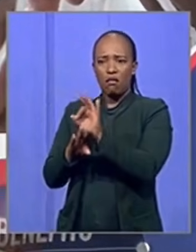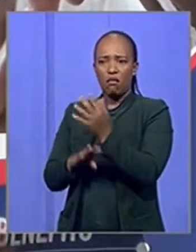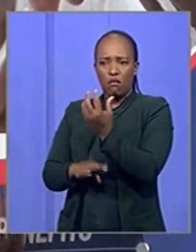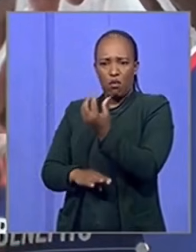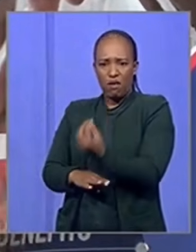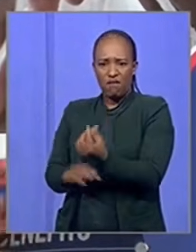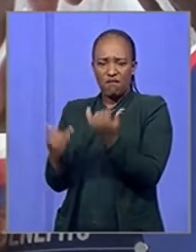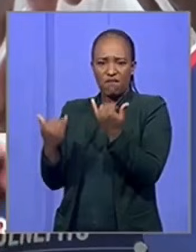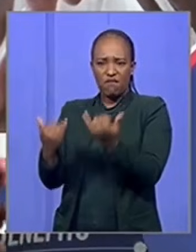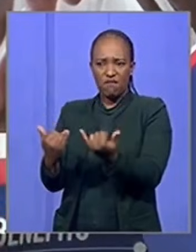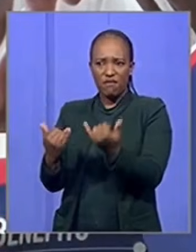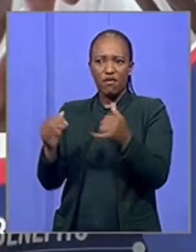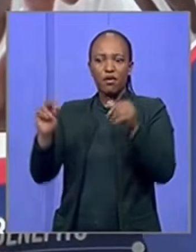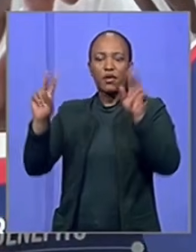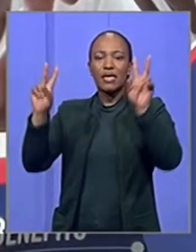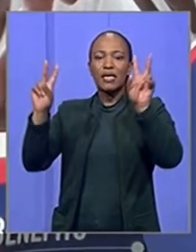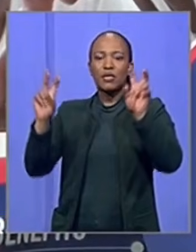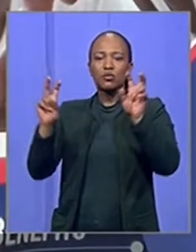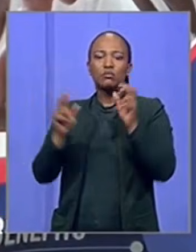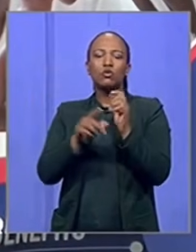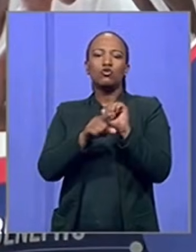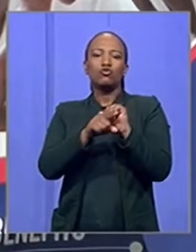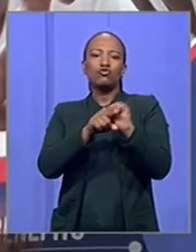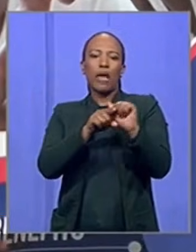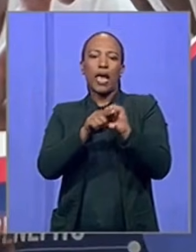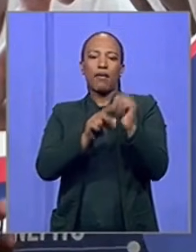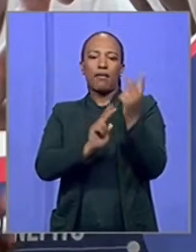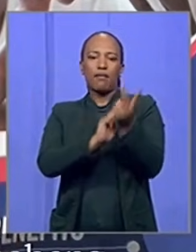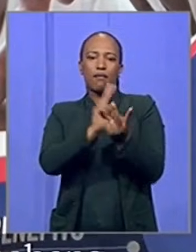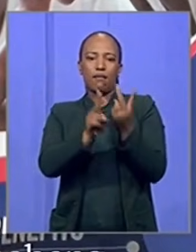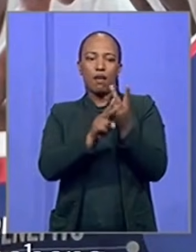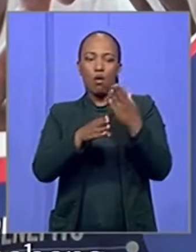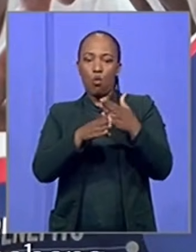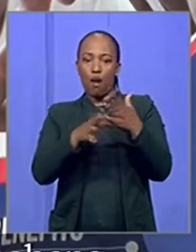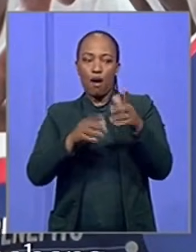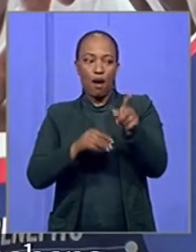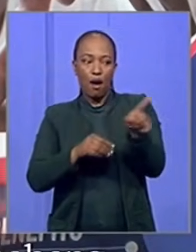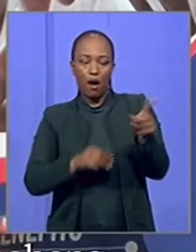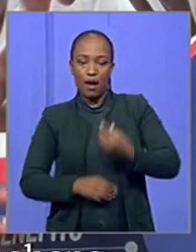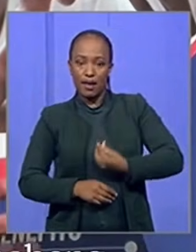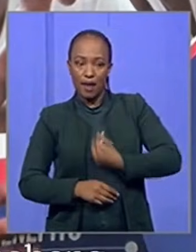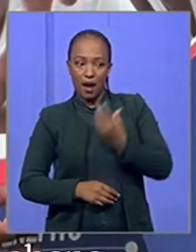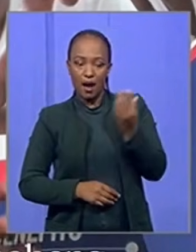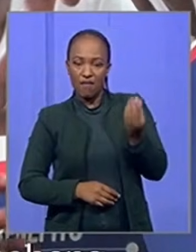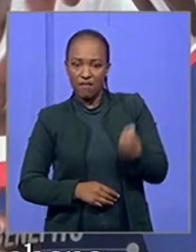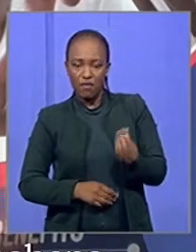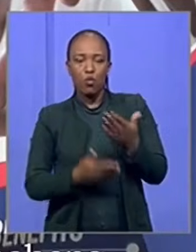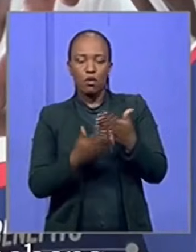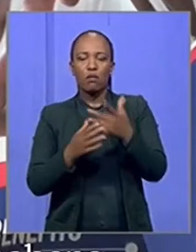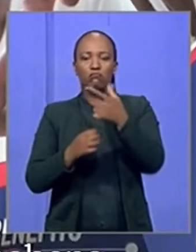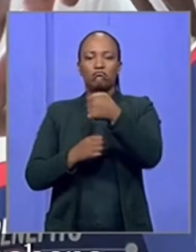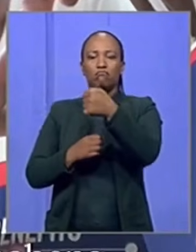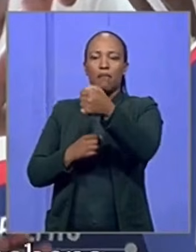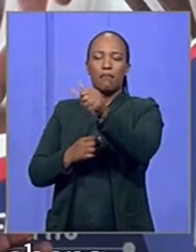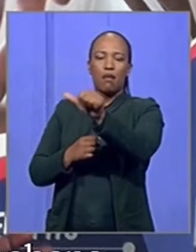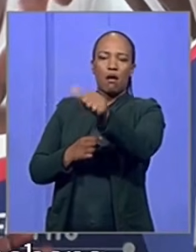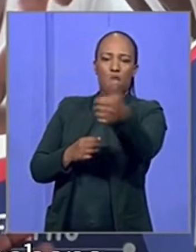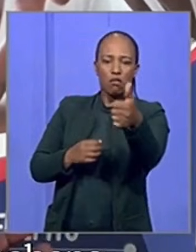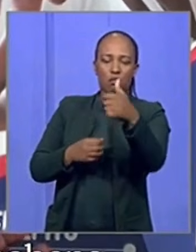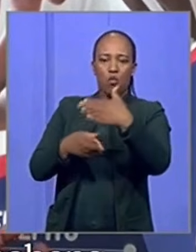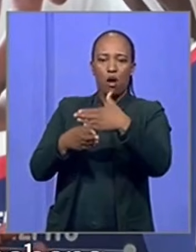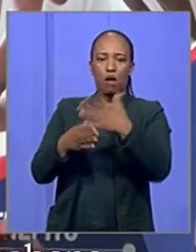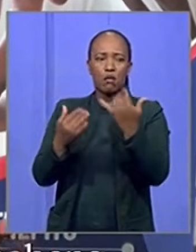is around the issue of retraining those workers who are still young and rediverting them The post office is talking